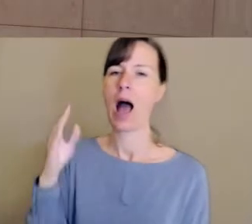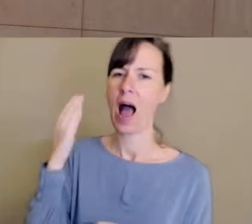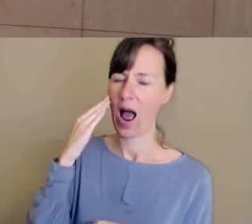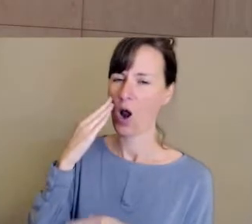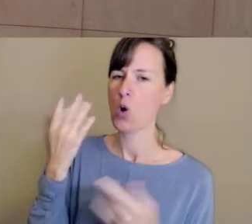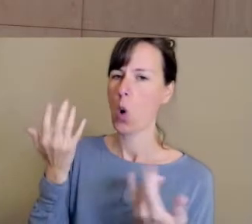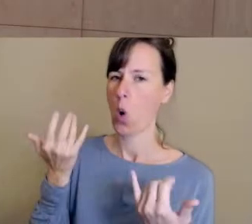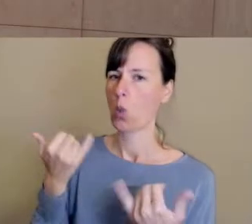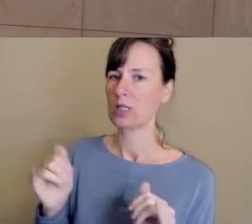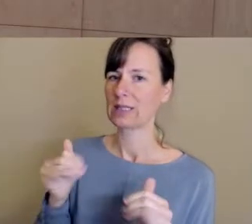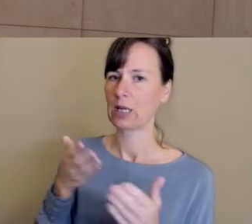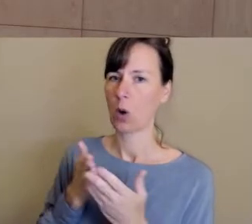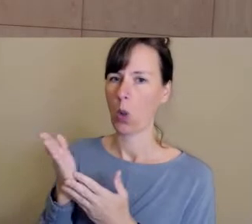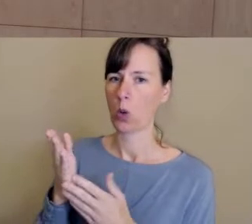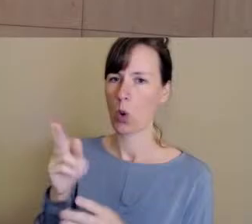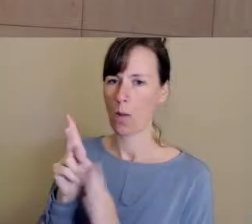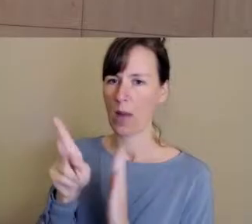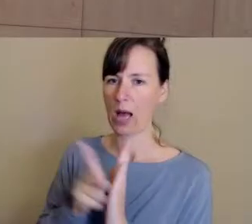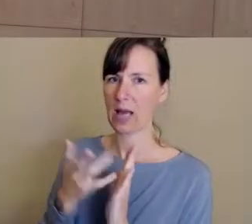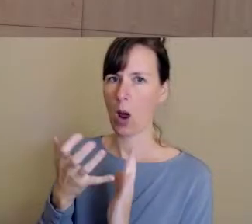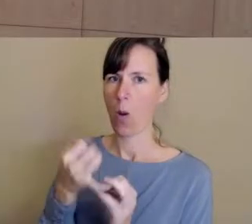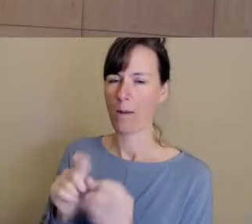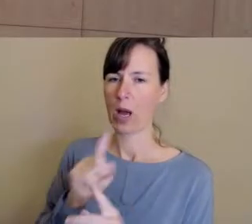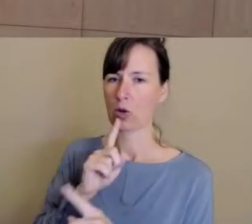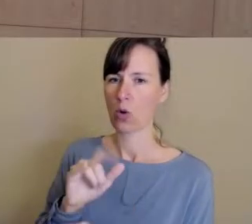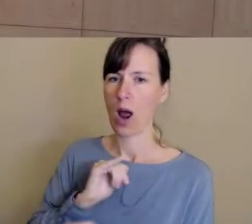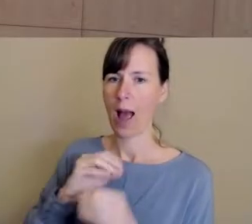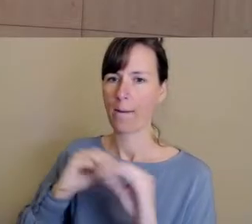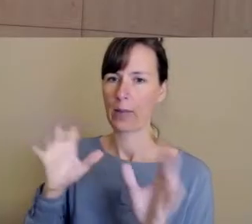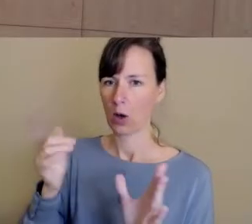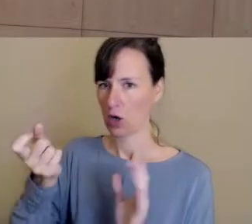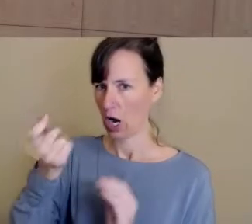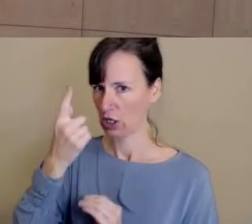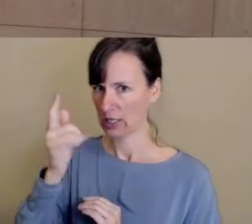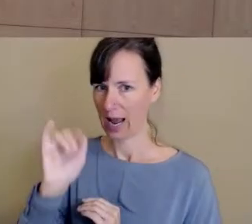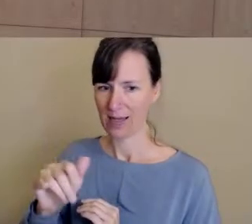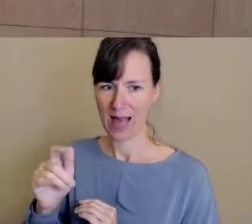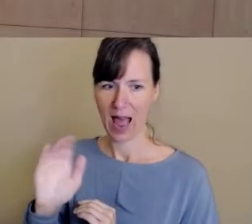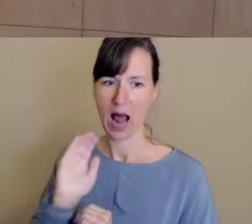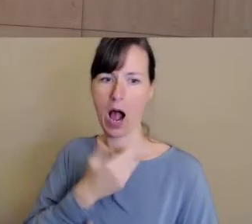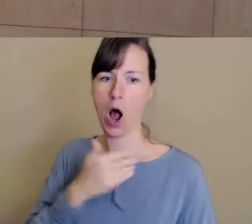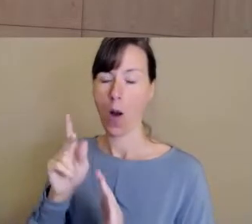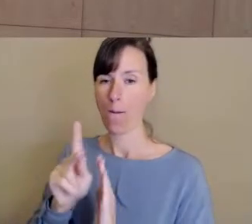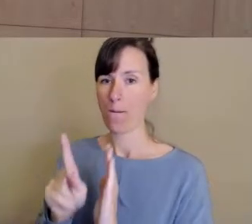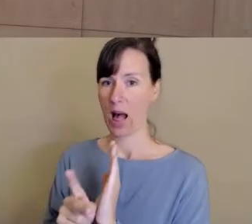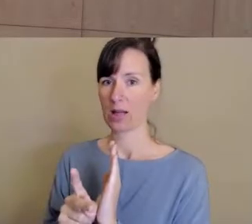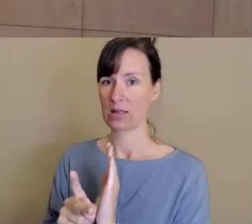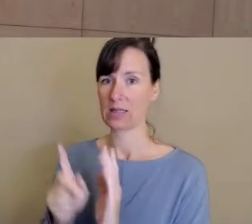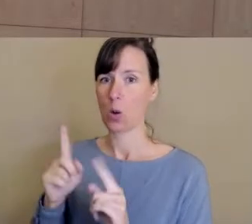to make sure I'm clear to understand that our policy, basically what we're coming up with, if